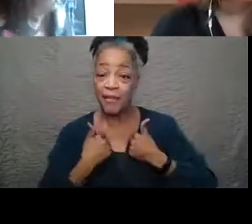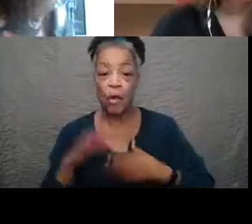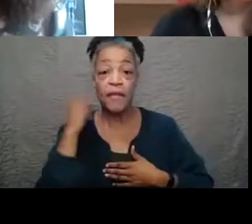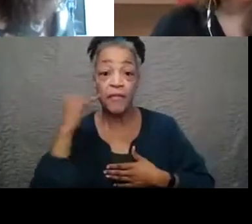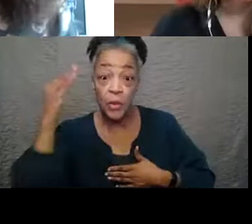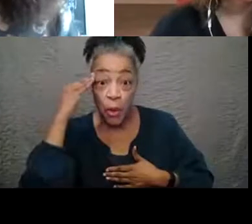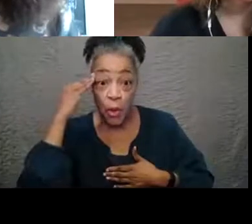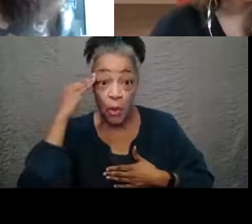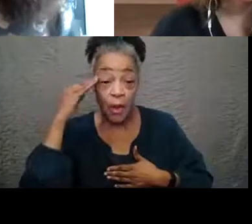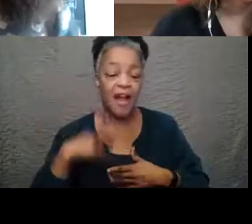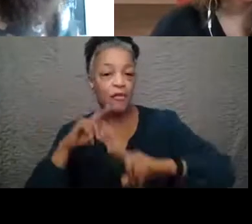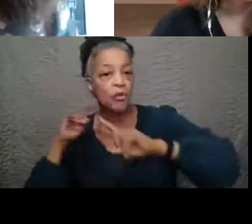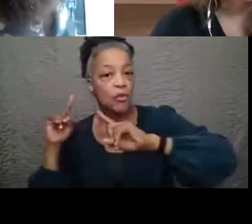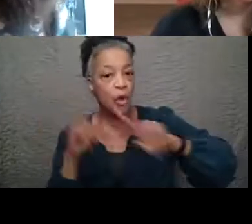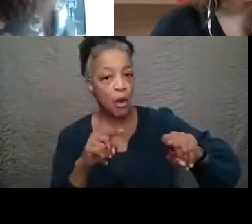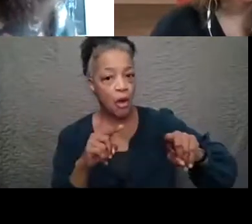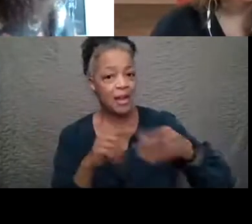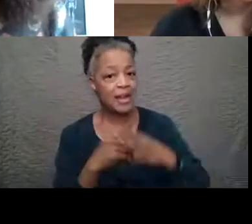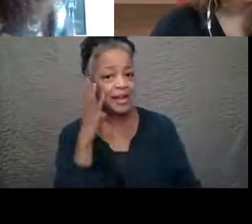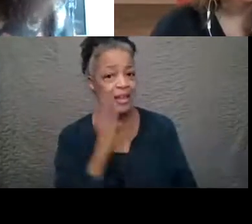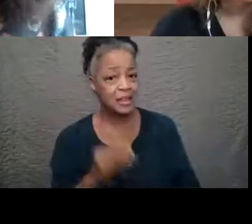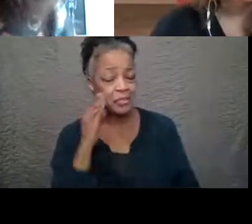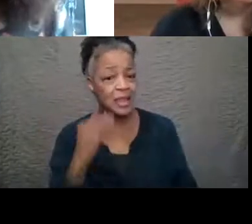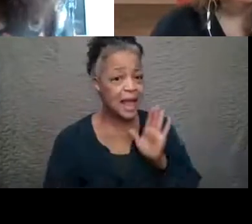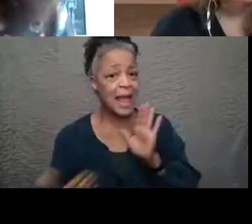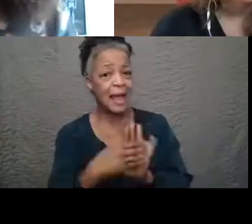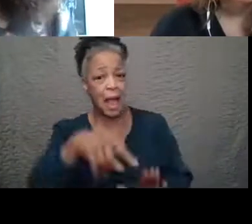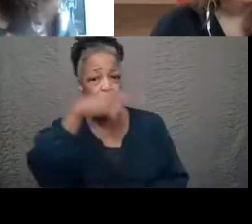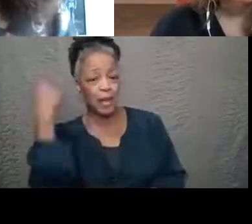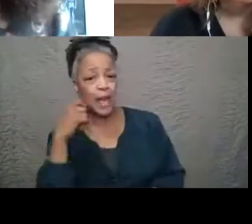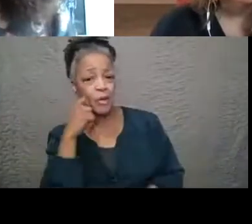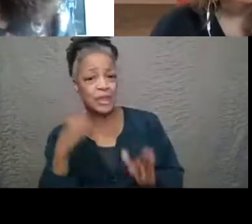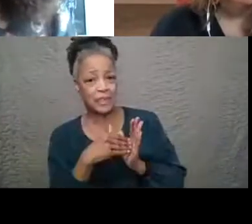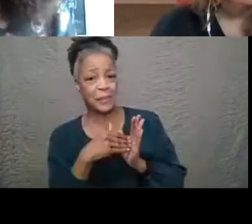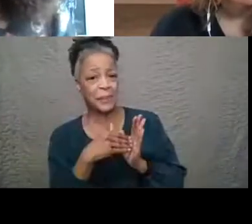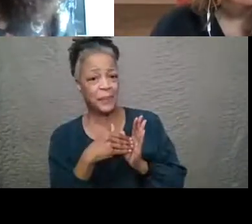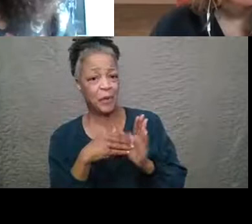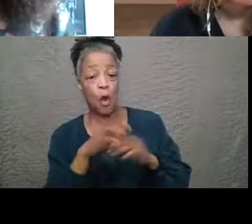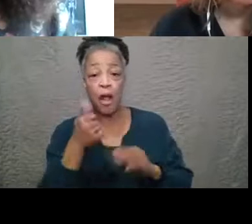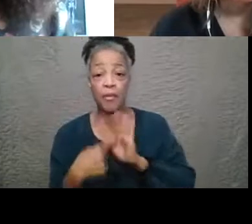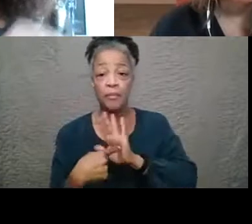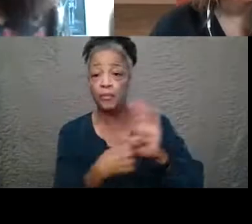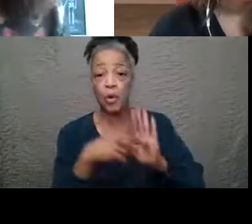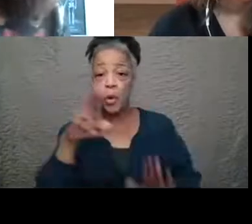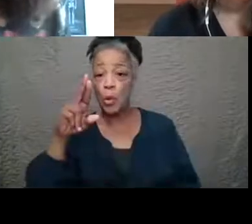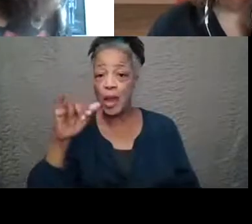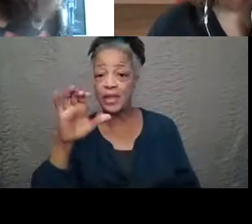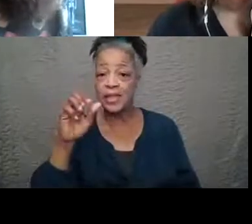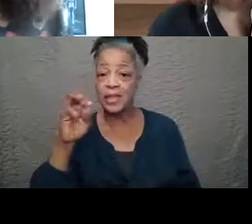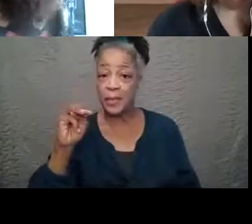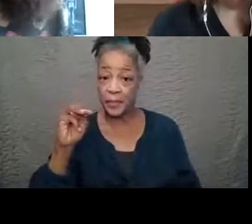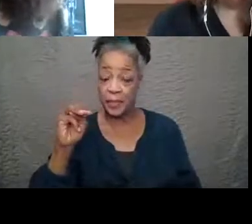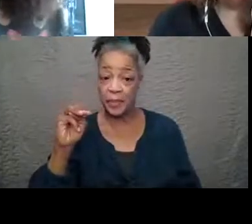about them, have gone to them and experienced anti-Blackness or other manifestations of racism.